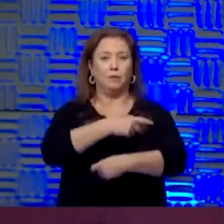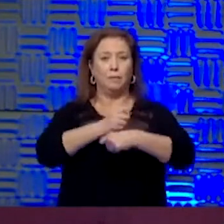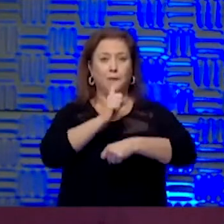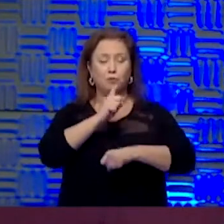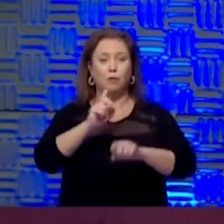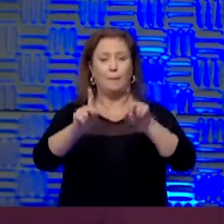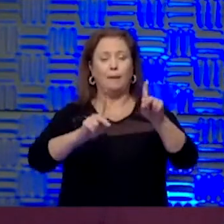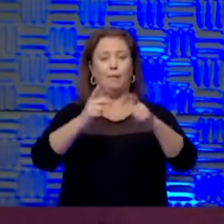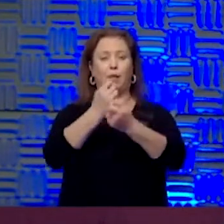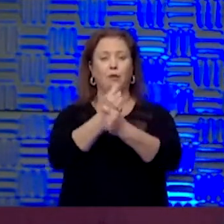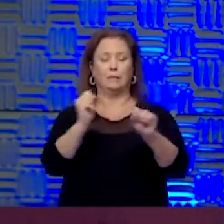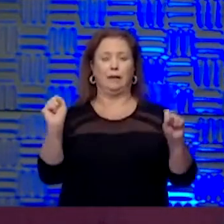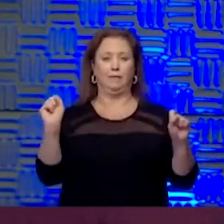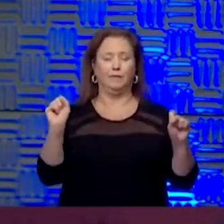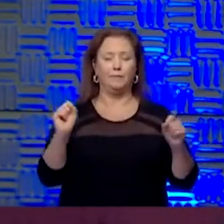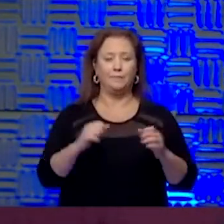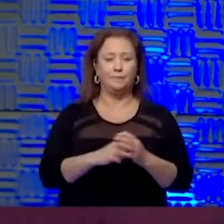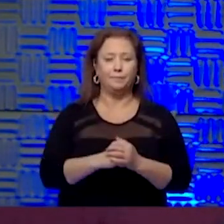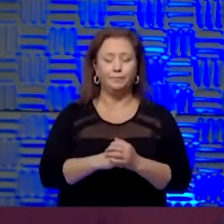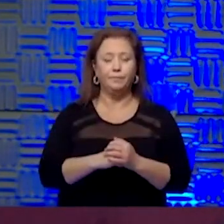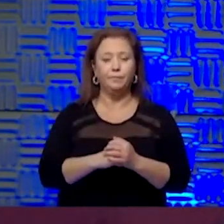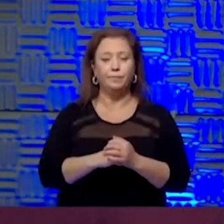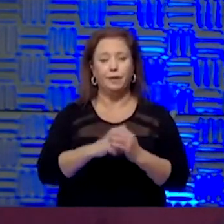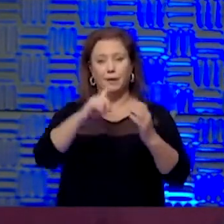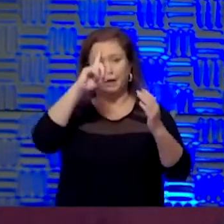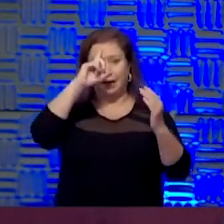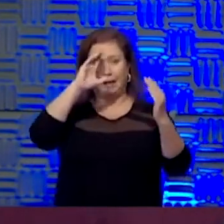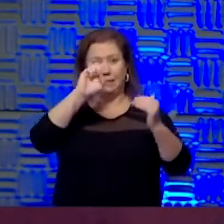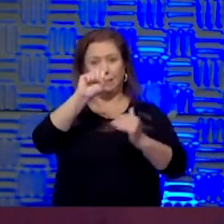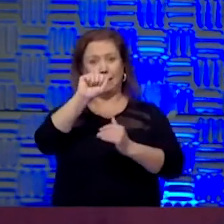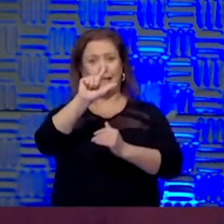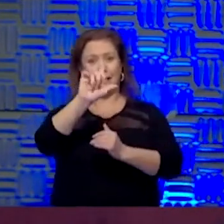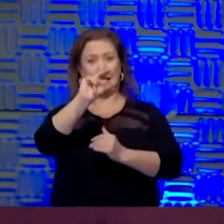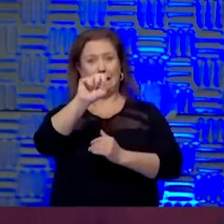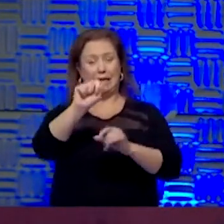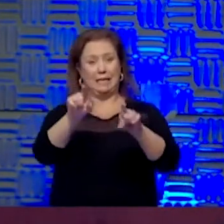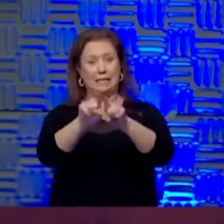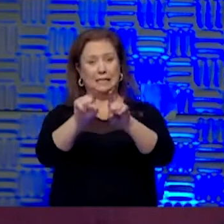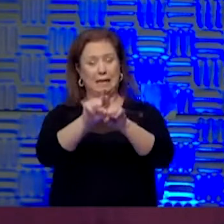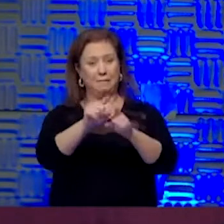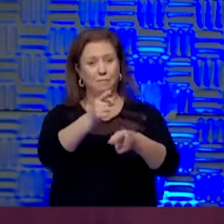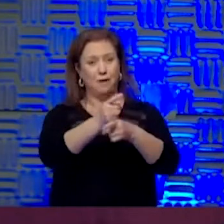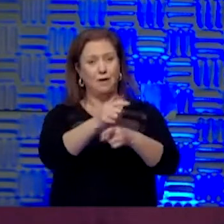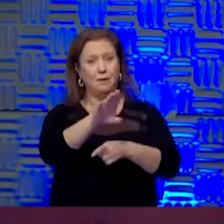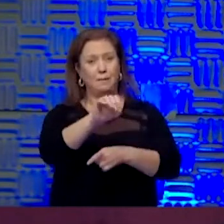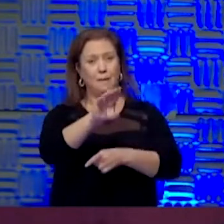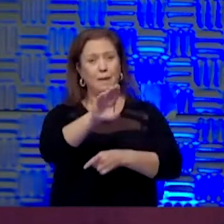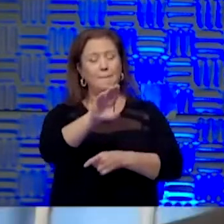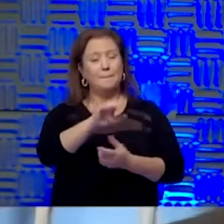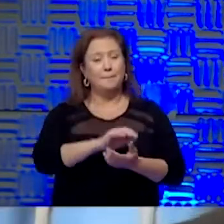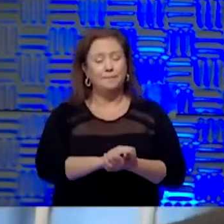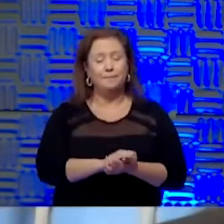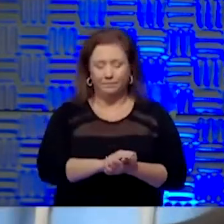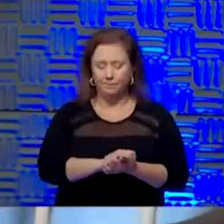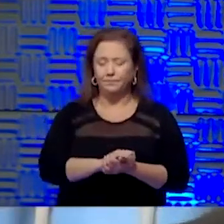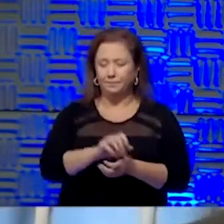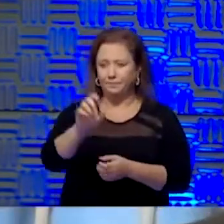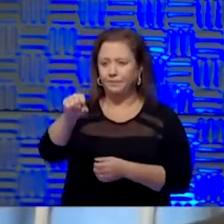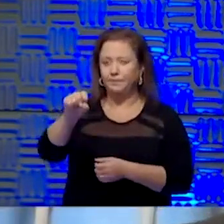people do stay safe. And I expect out in Salina, you guys are doing the same thing, Bob Moser. Yeah,